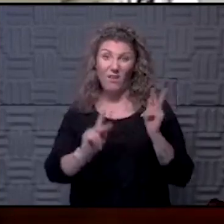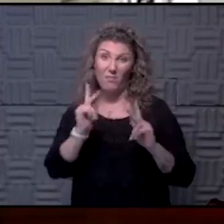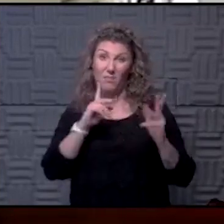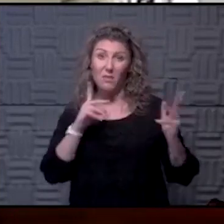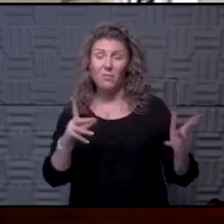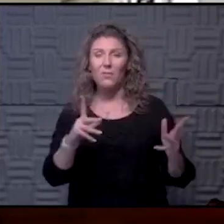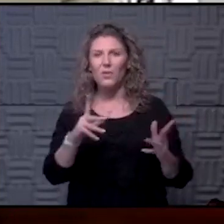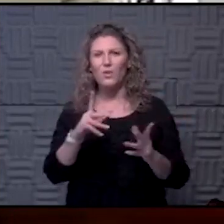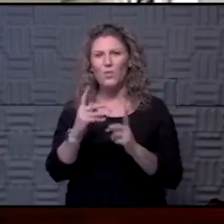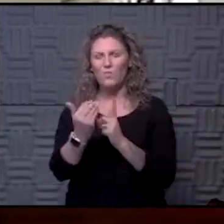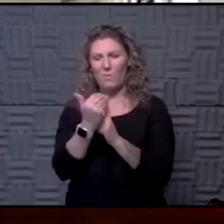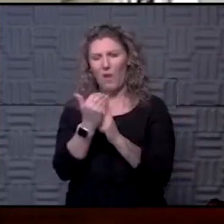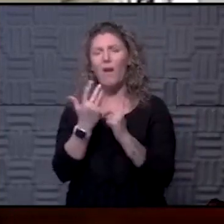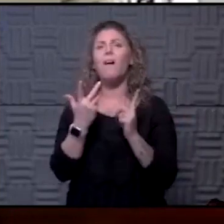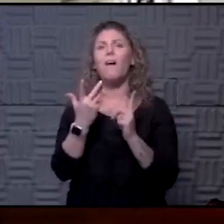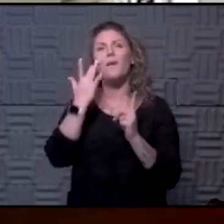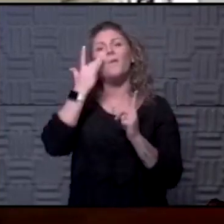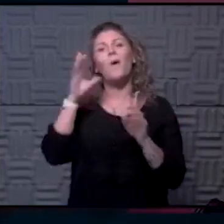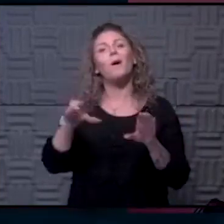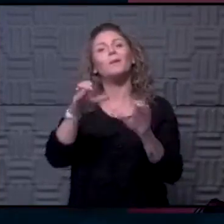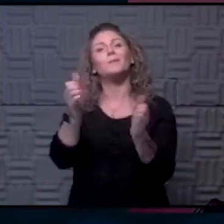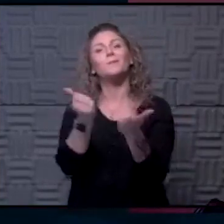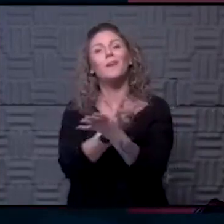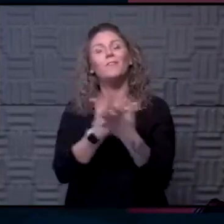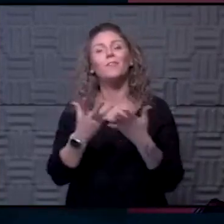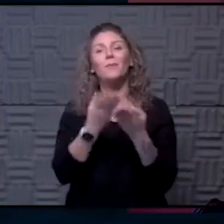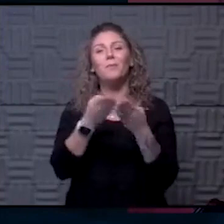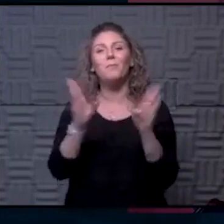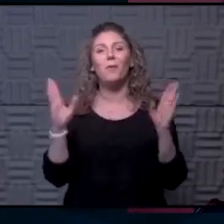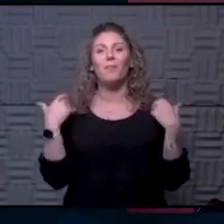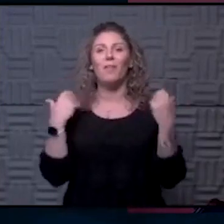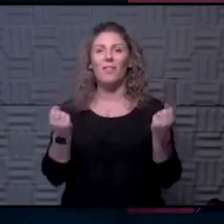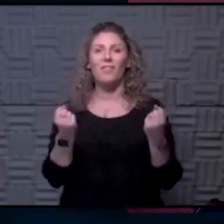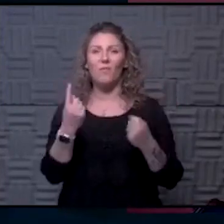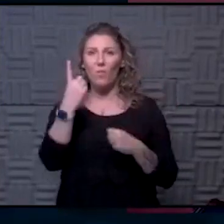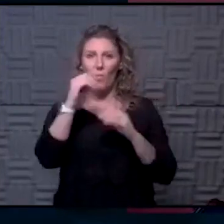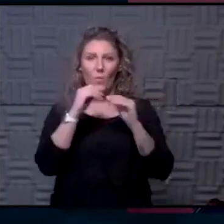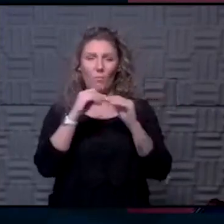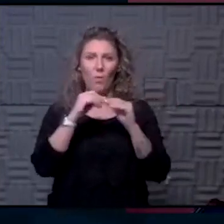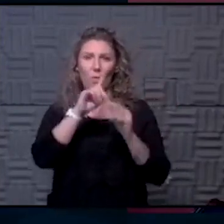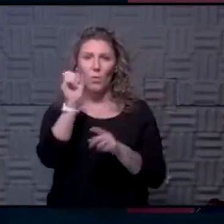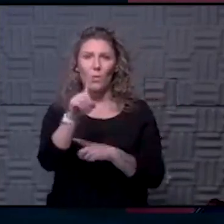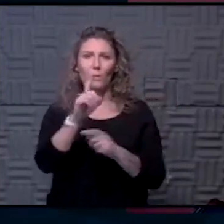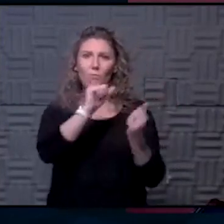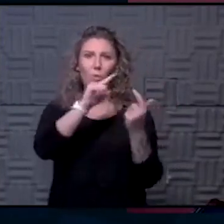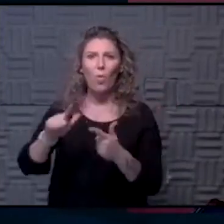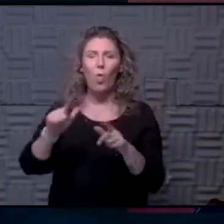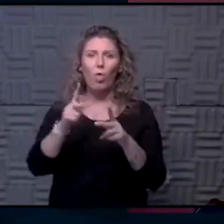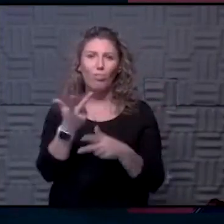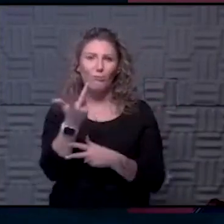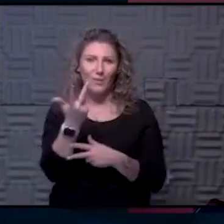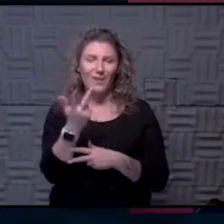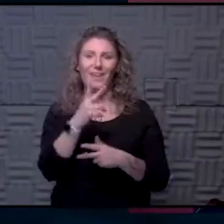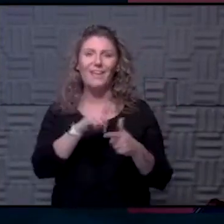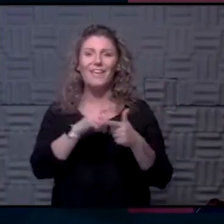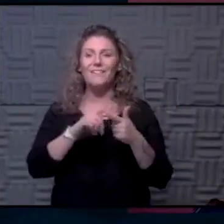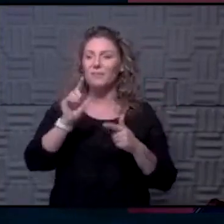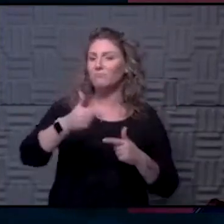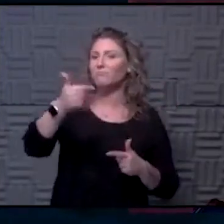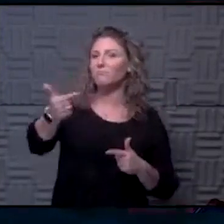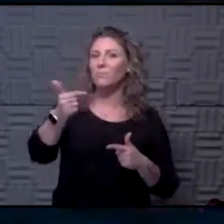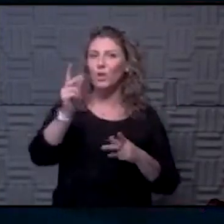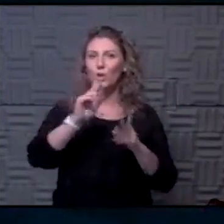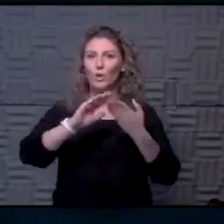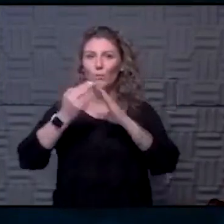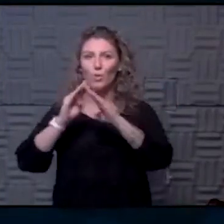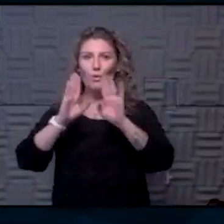us of why we do what we do here in public health. Of course. I have one more question for all three of our panel, and then we're going to move to the community questions. I'm